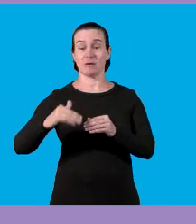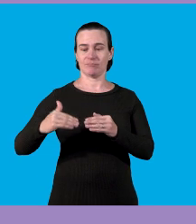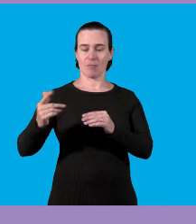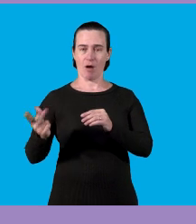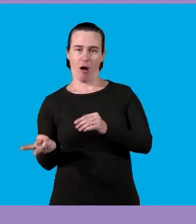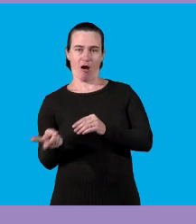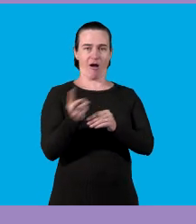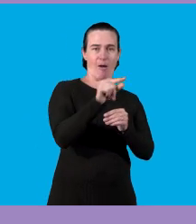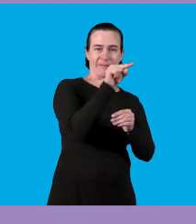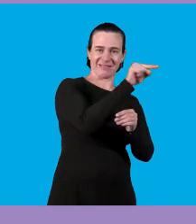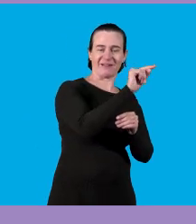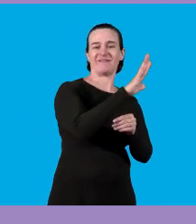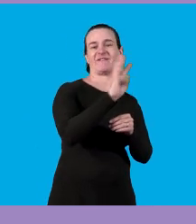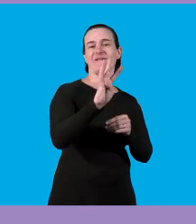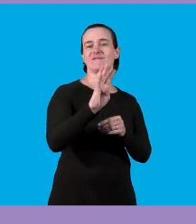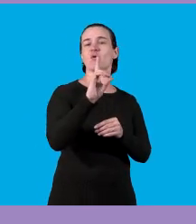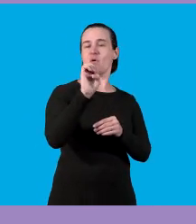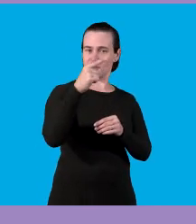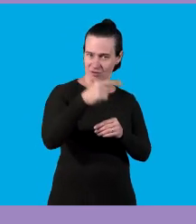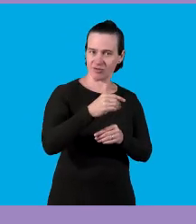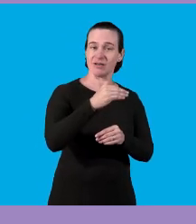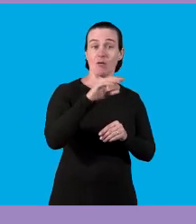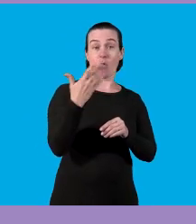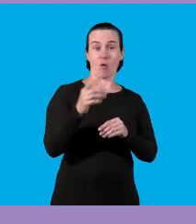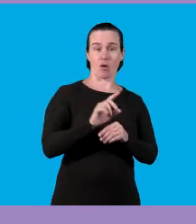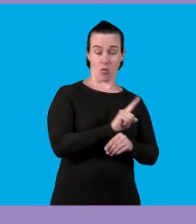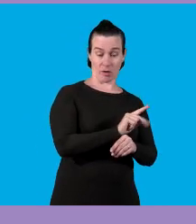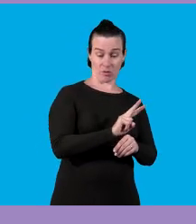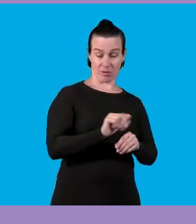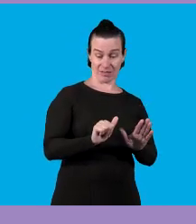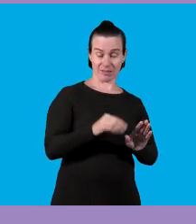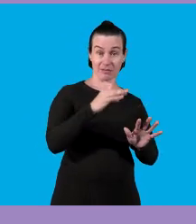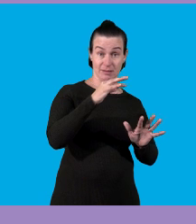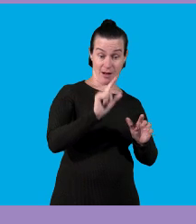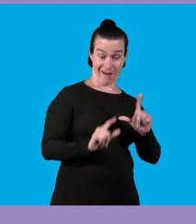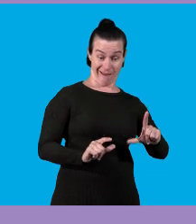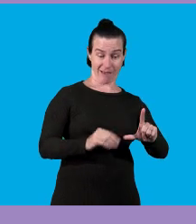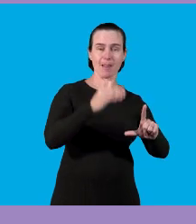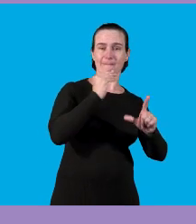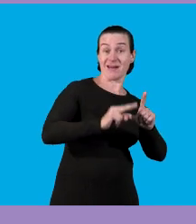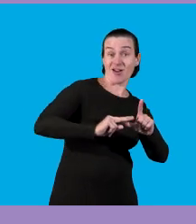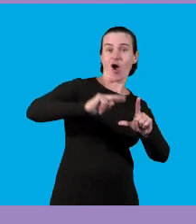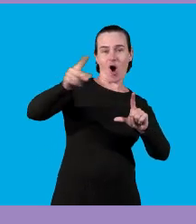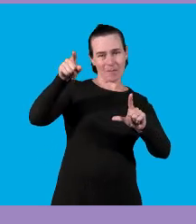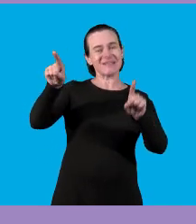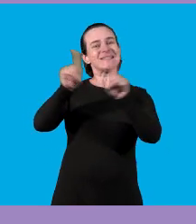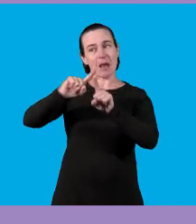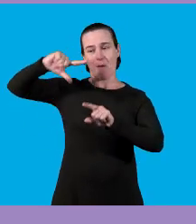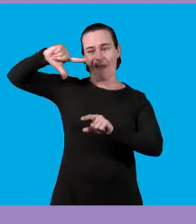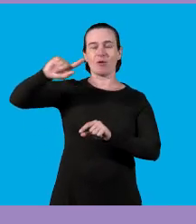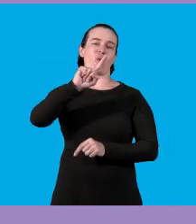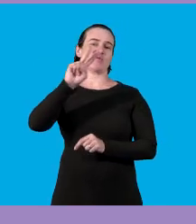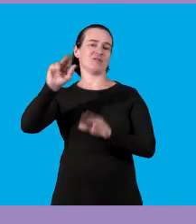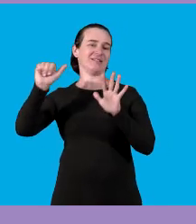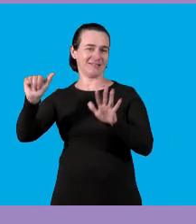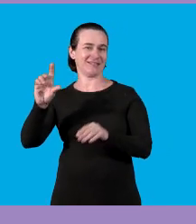is also 126. Opposite angles of a rhombus, and that means 54, angle P